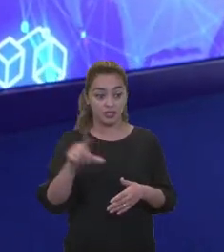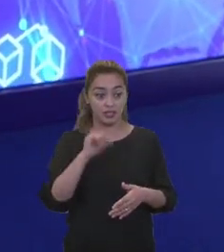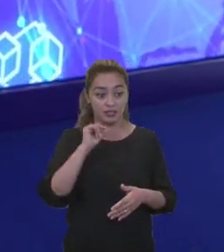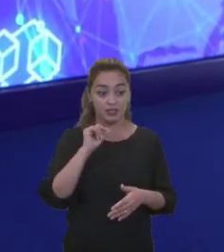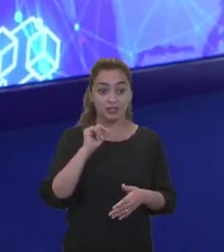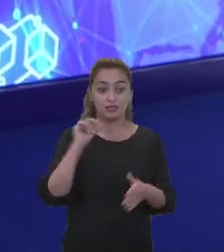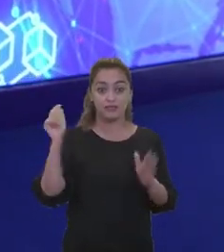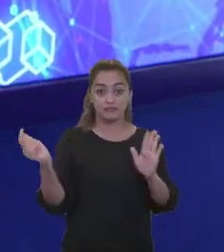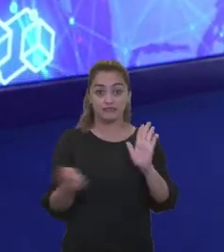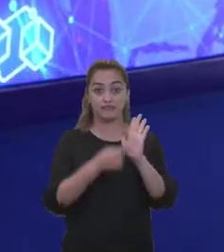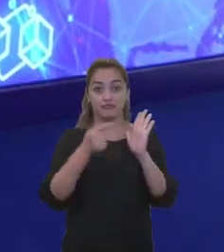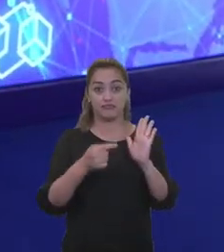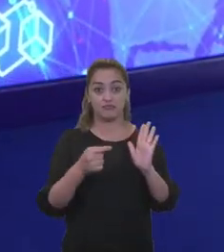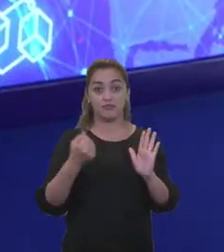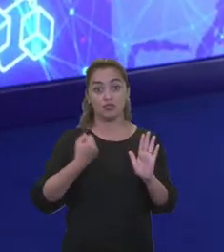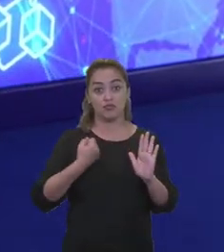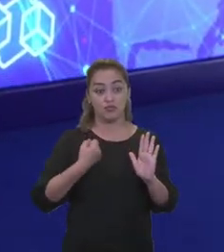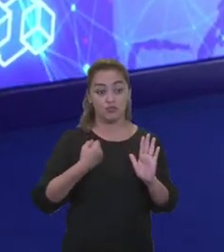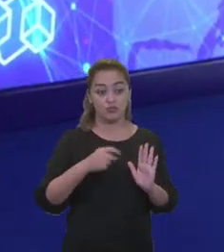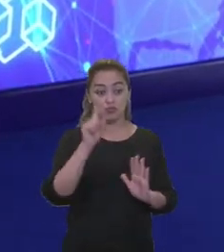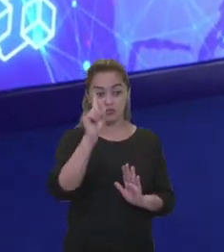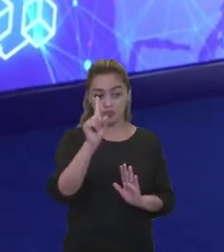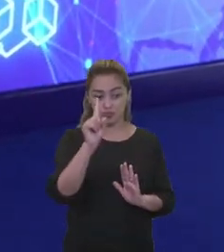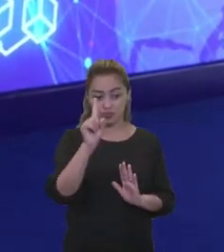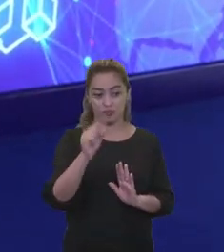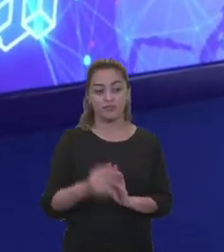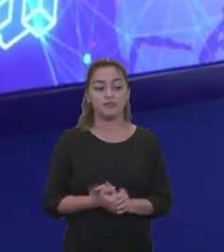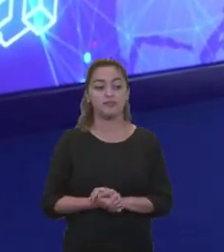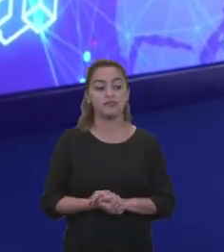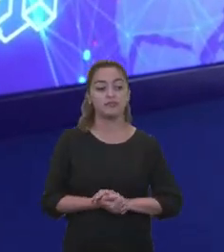just click on channel one.